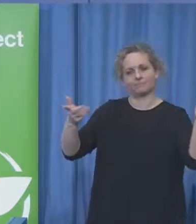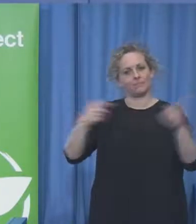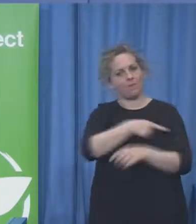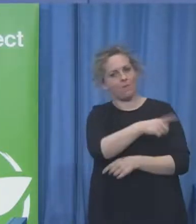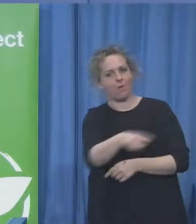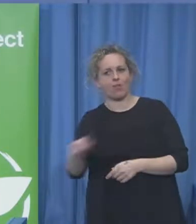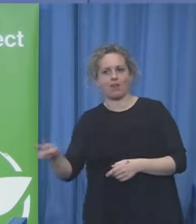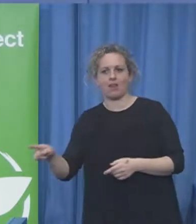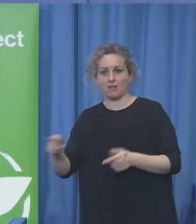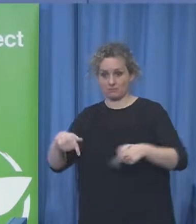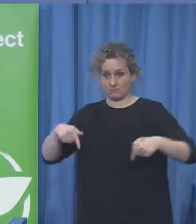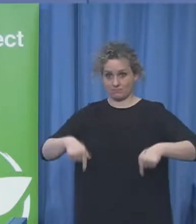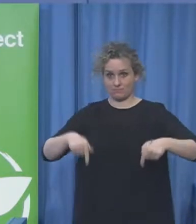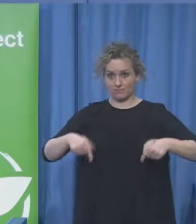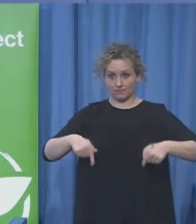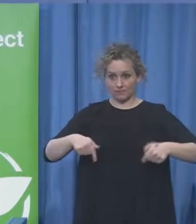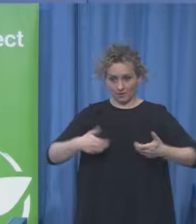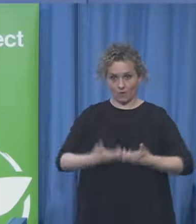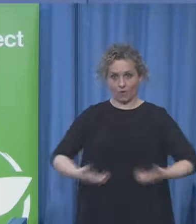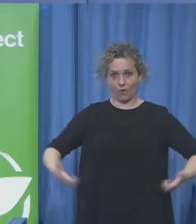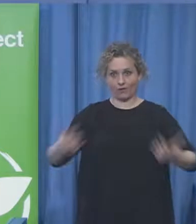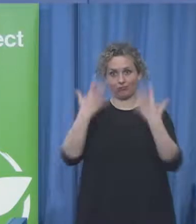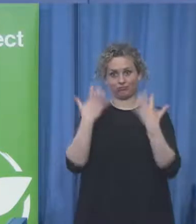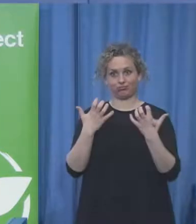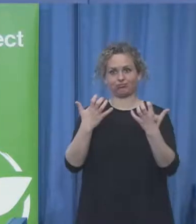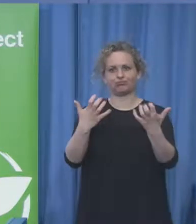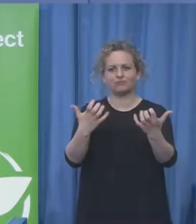mentioned as critical for achieving full inclusion.